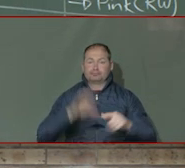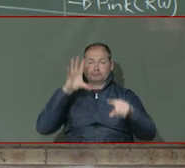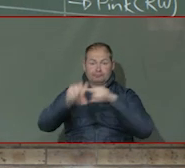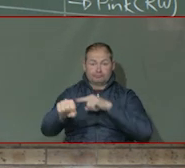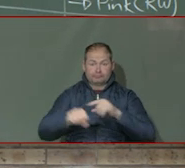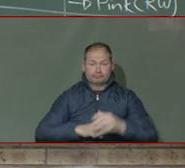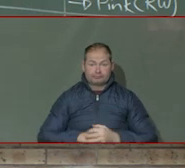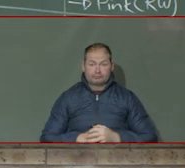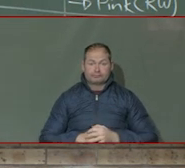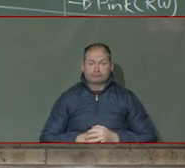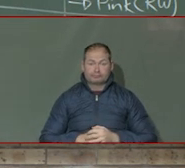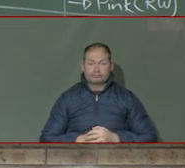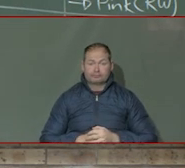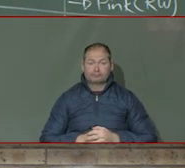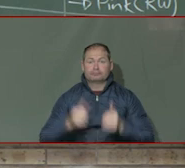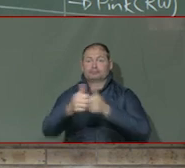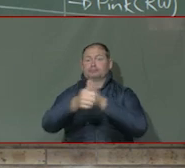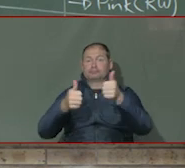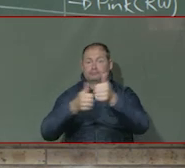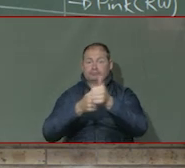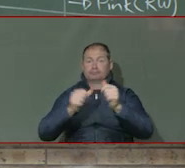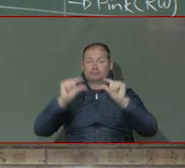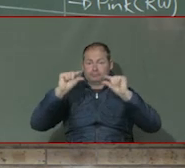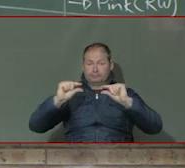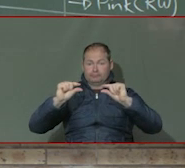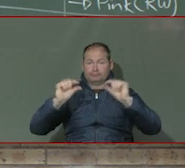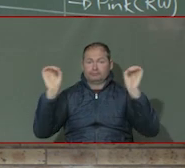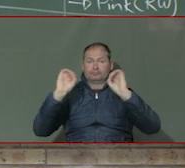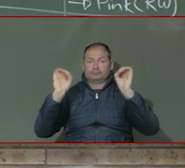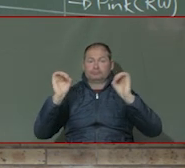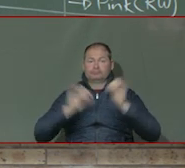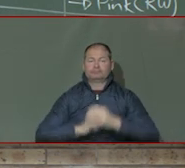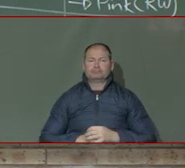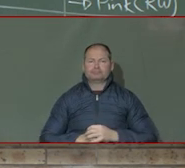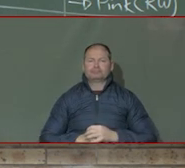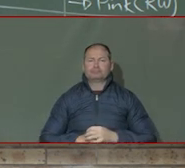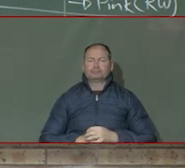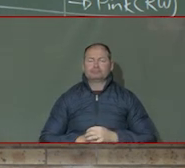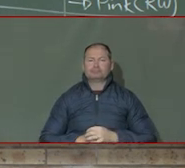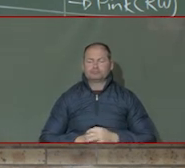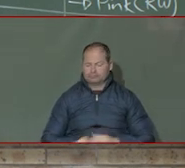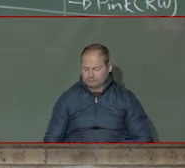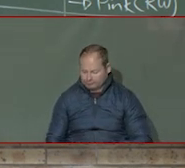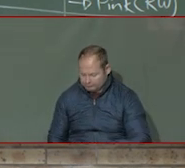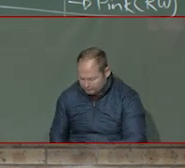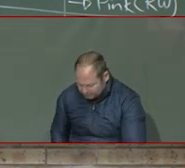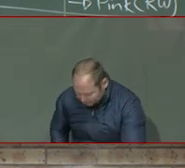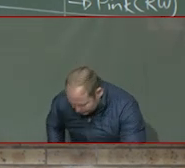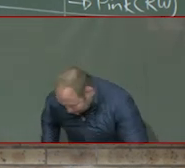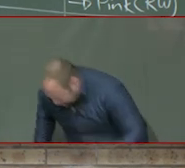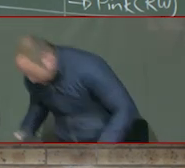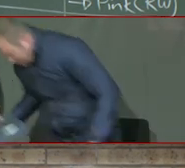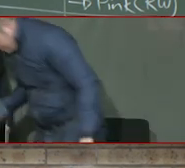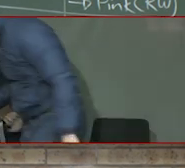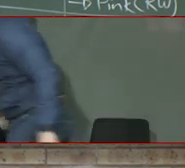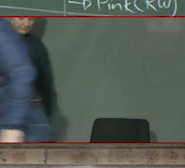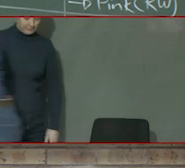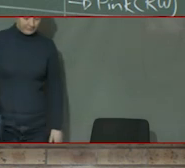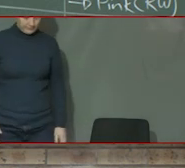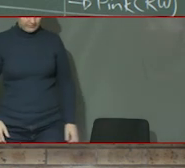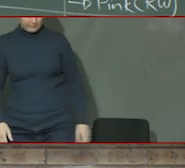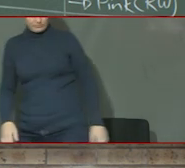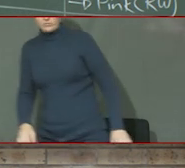now? No room for small letters here. Now, how do you know that you're dealing with co-dominance? Both